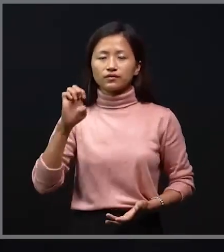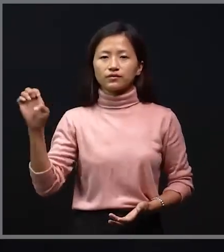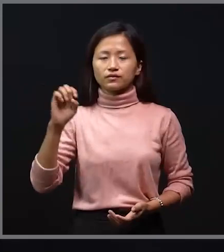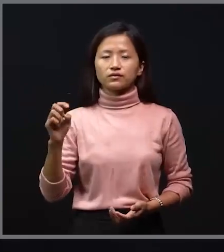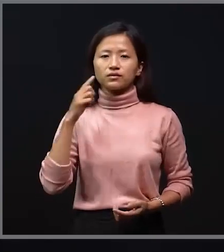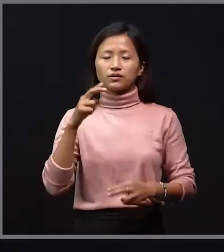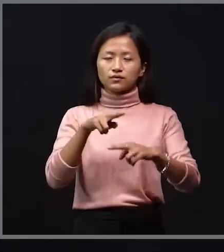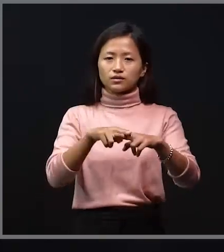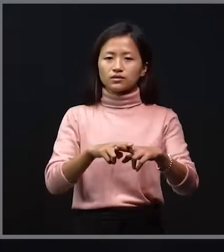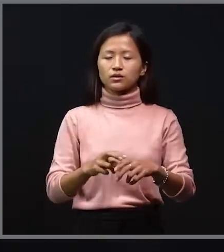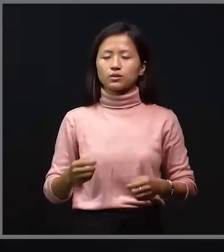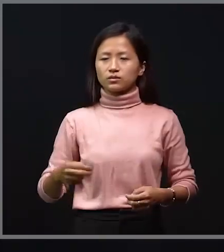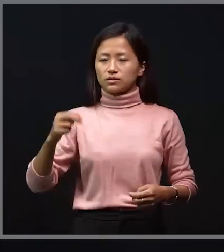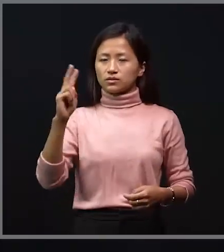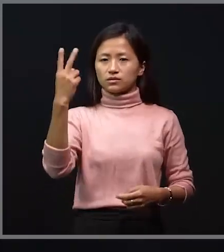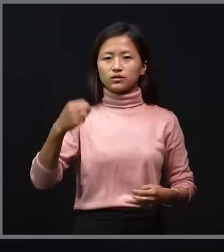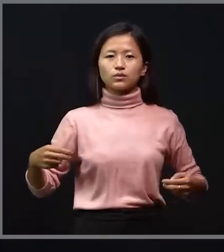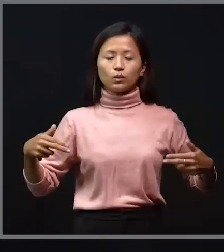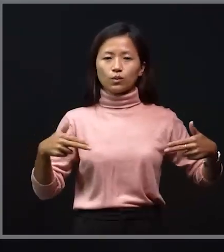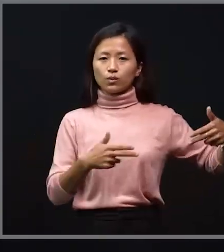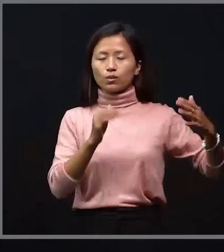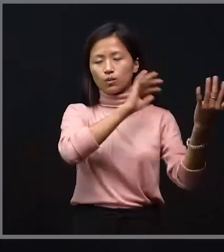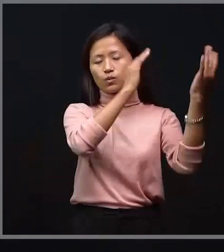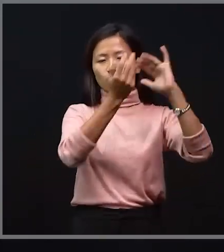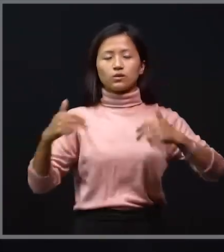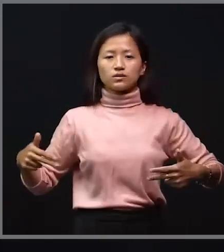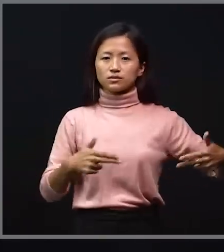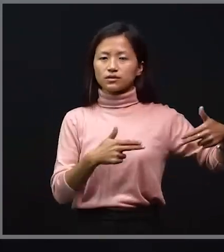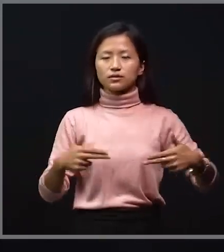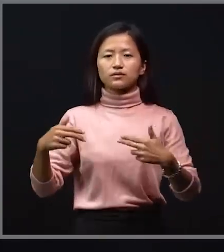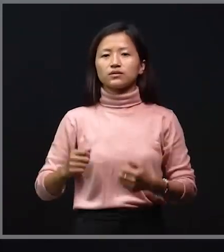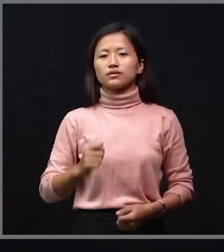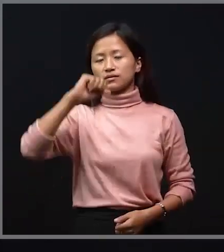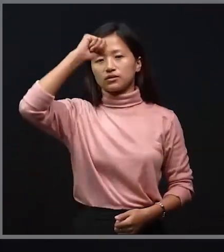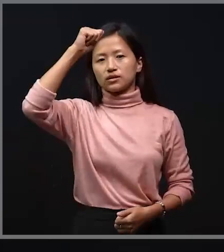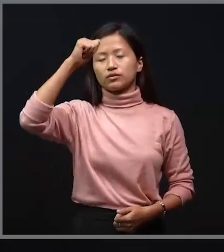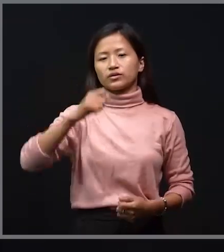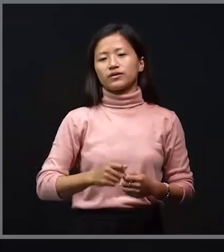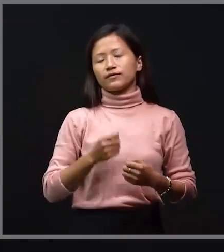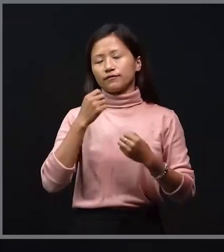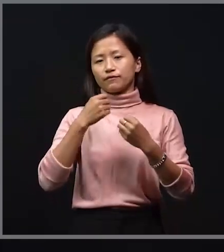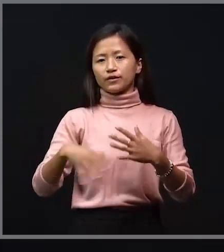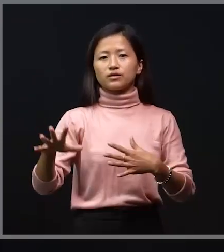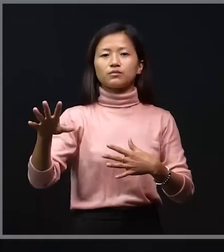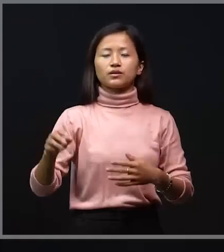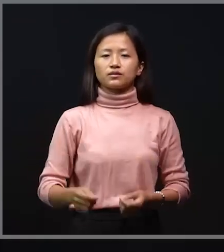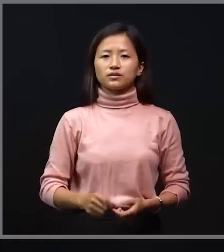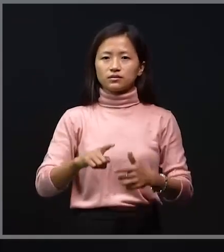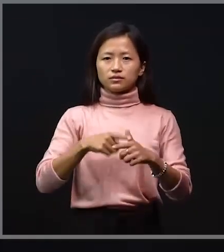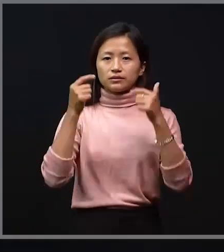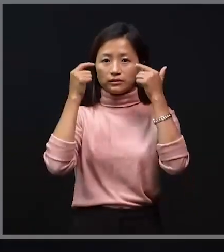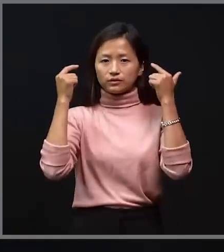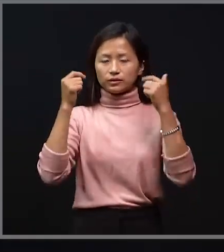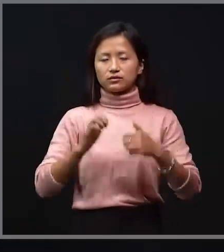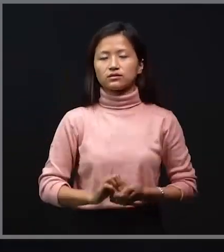Second World War keeps on continuing, then it's a sure thing that India will be invaded by the Japanese. Okay,